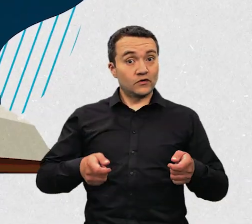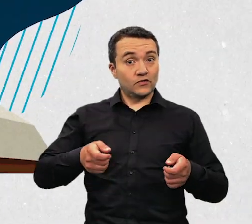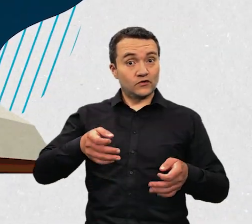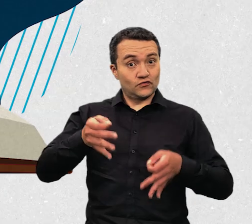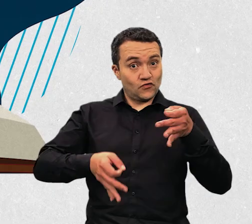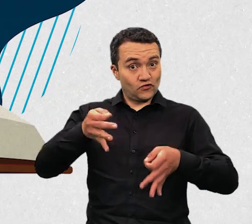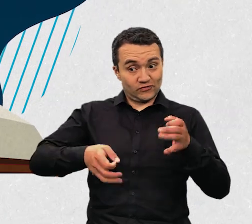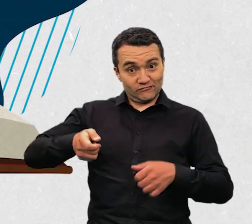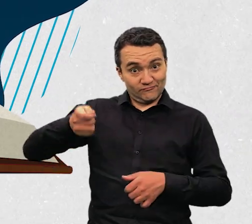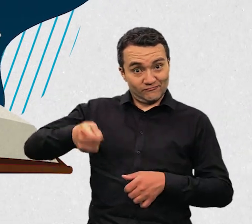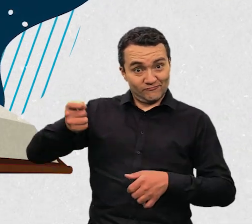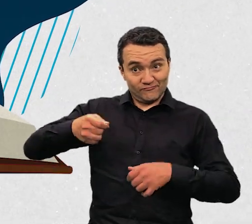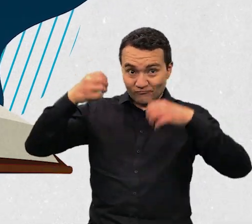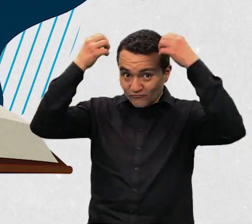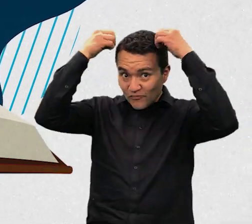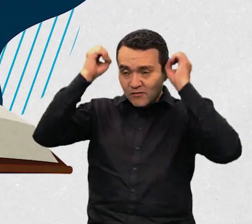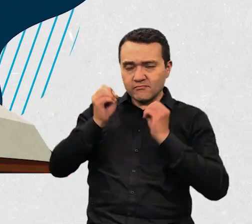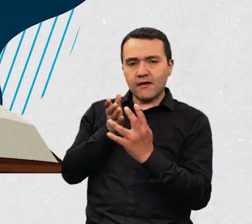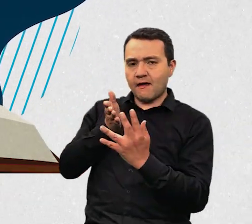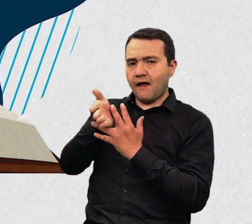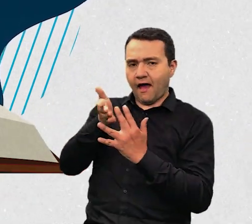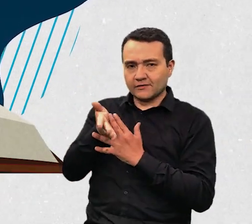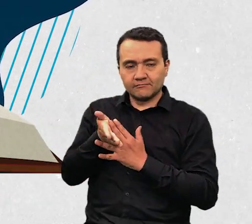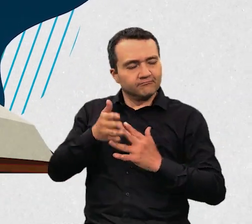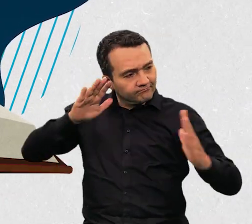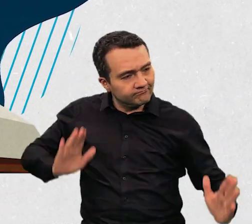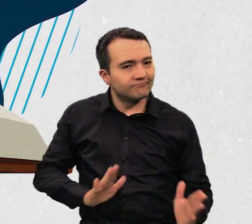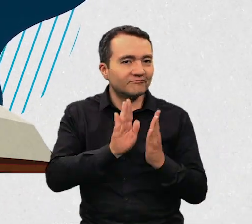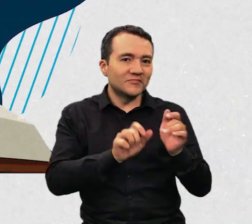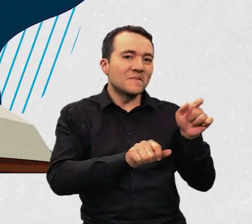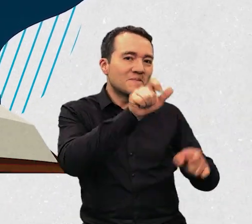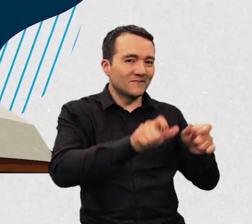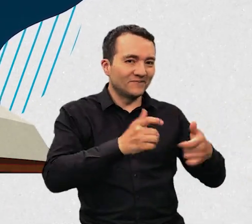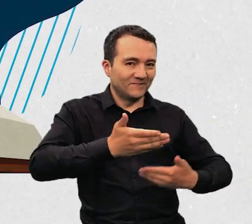Access to justice, closer to persons with disabilities.